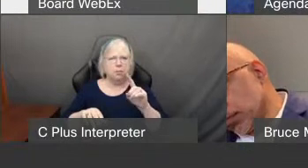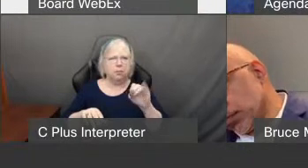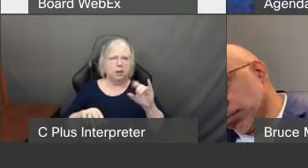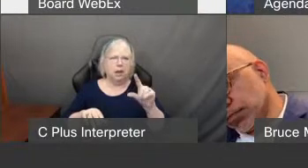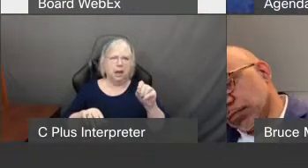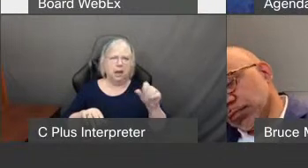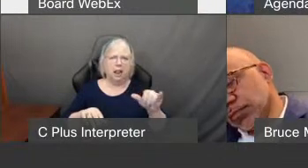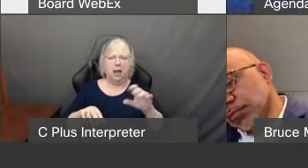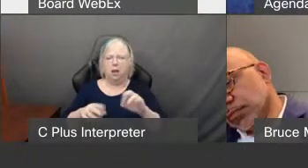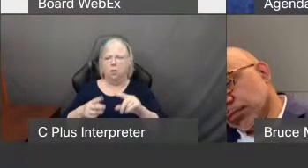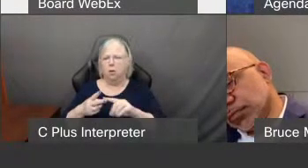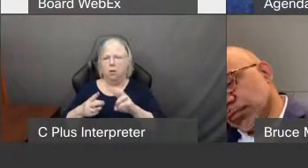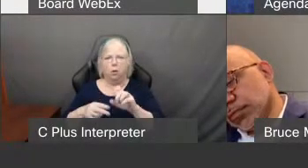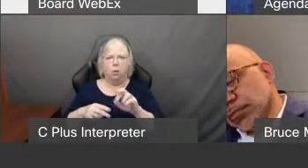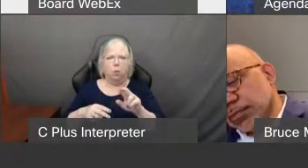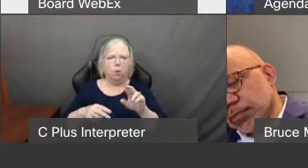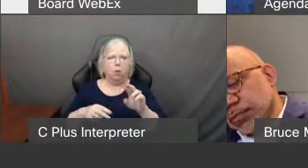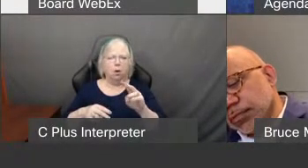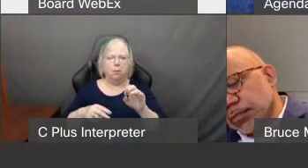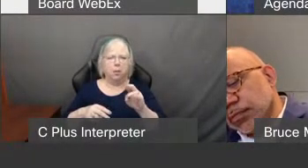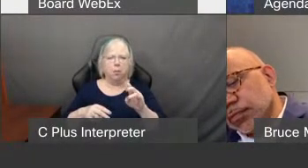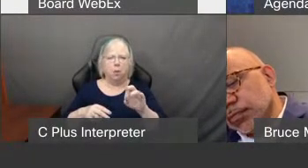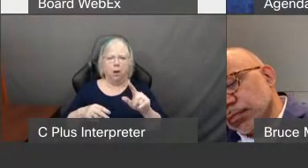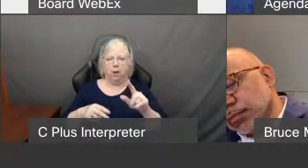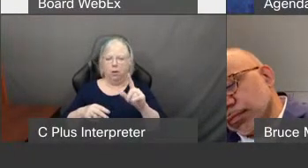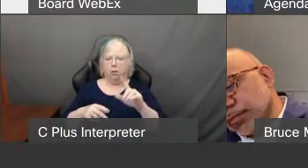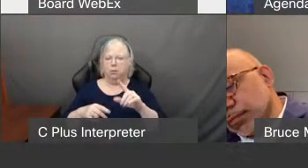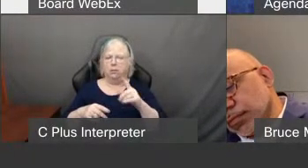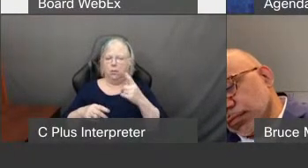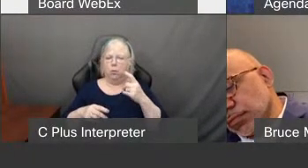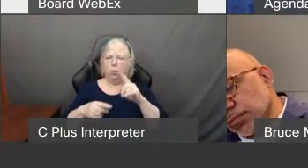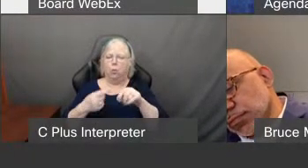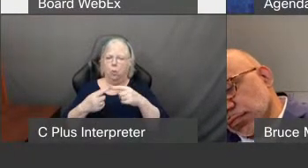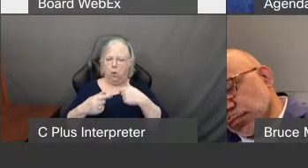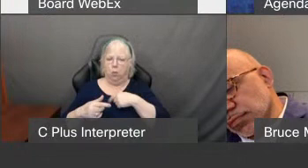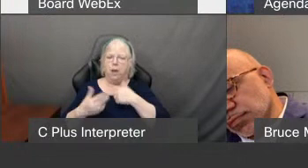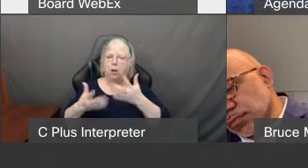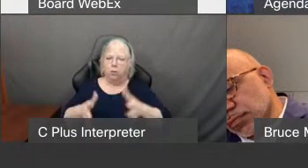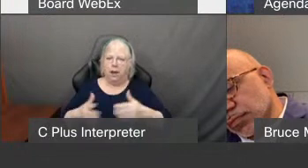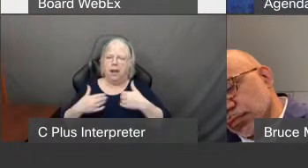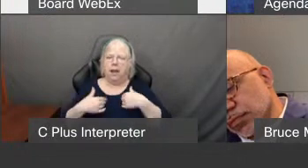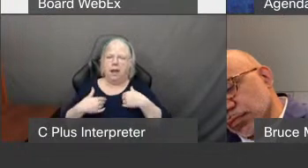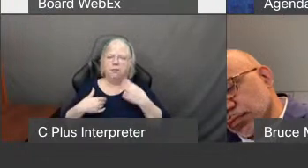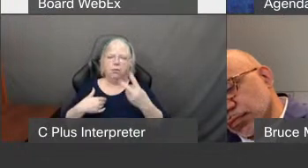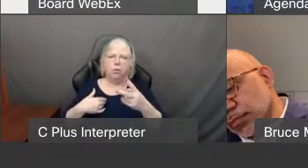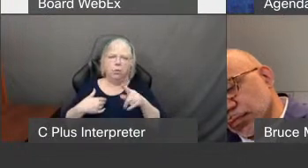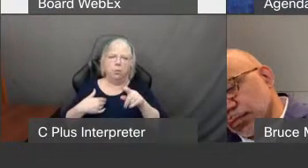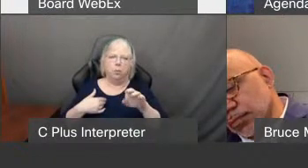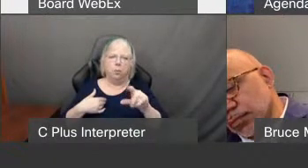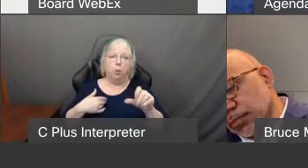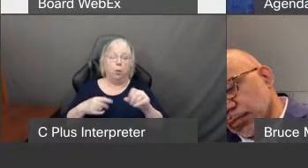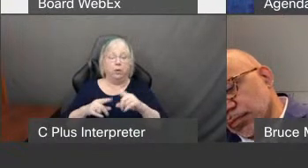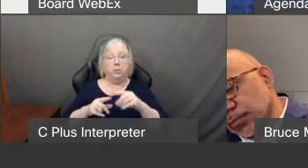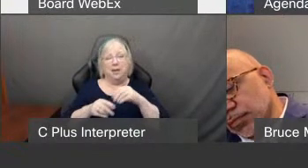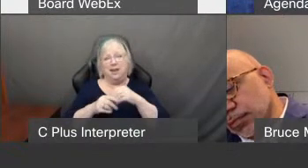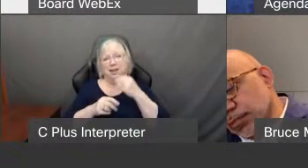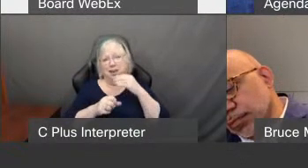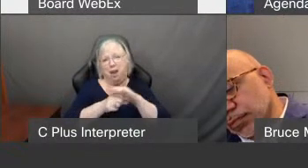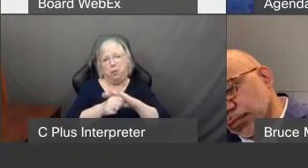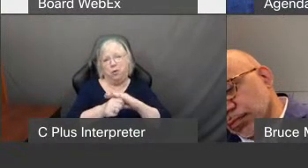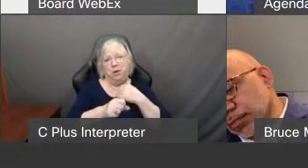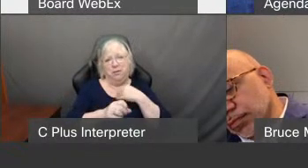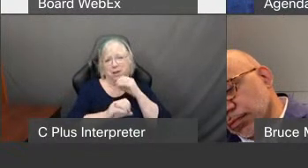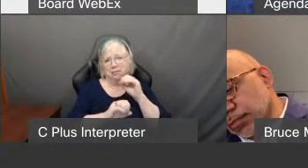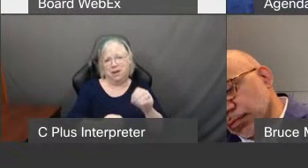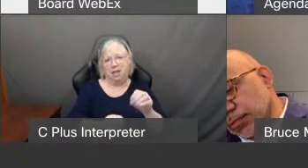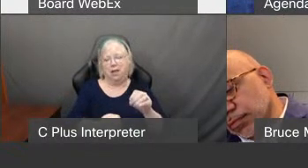where we already have two pools. And then in our neighborhoods, we don't have anything. And a case in